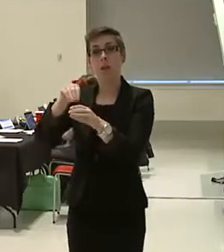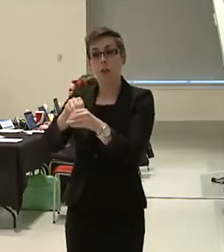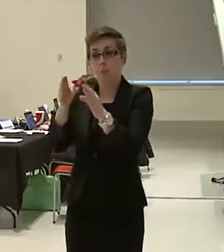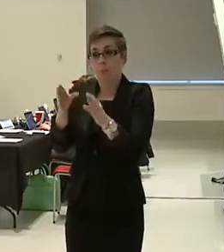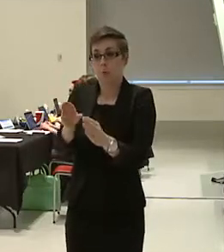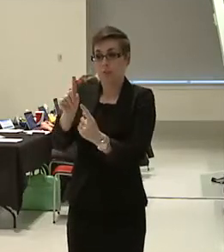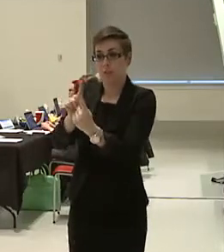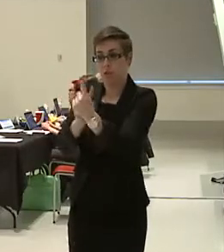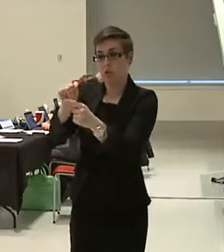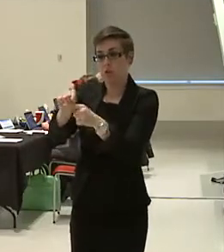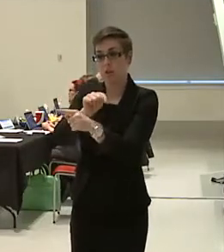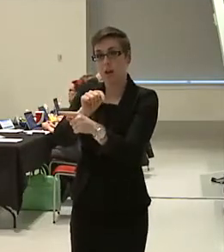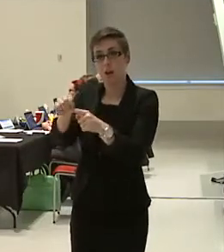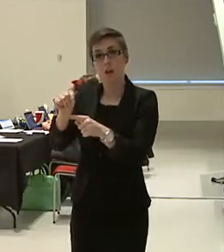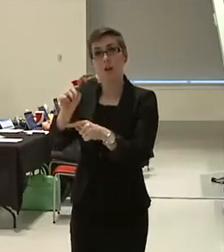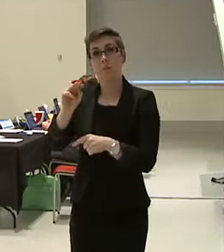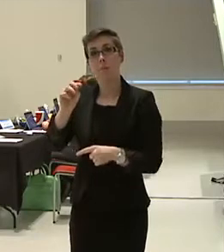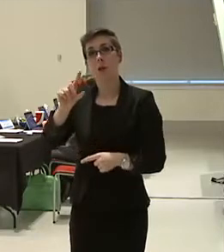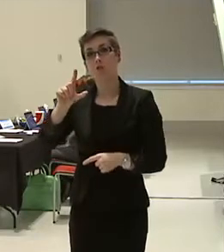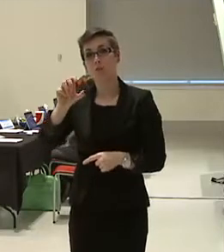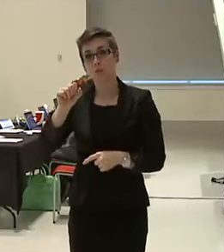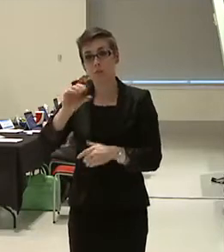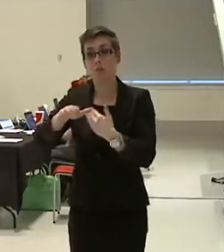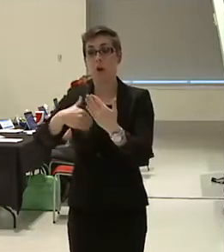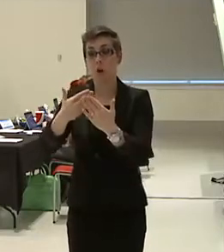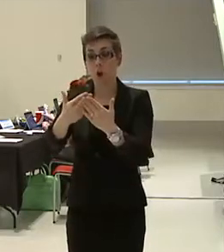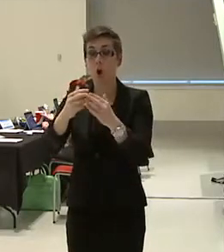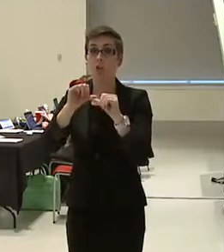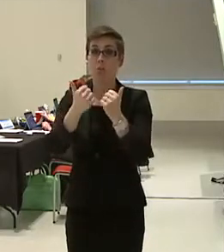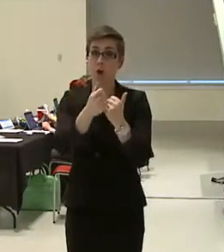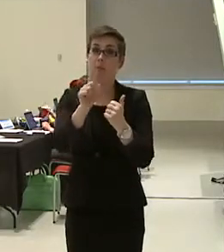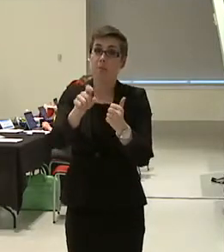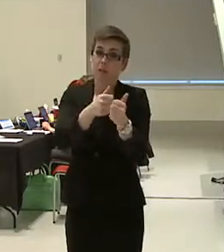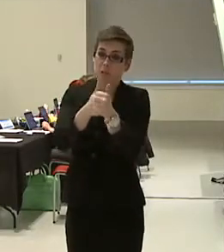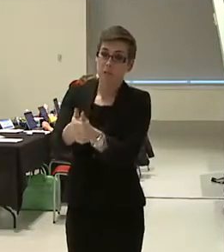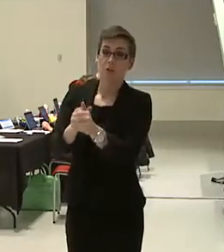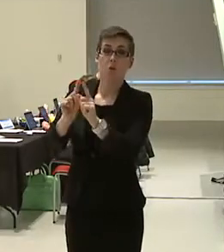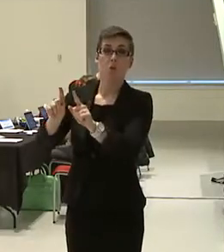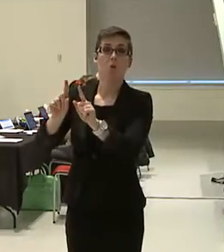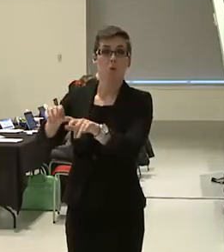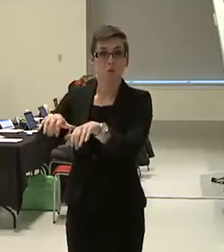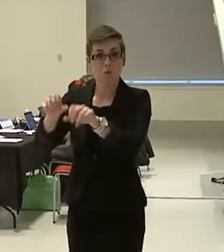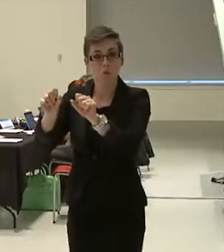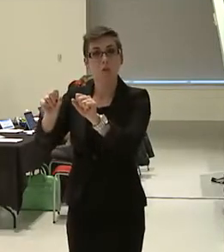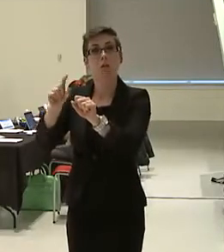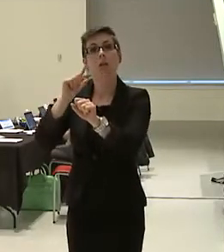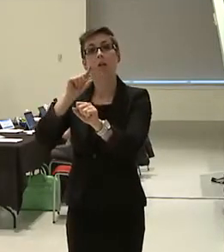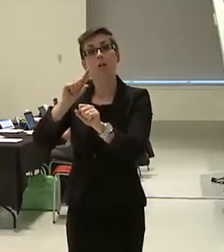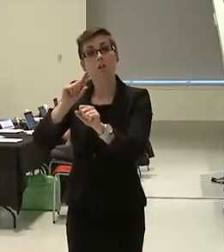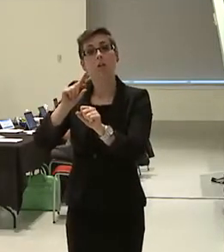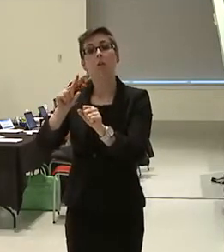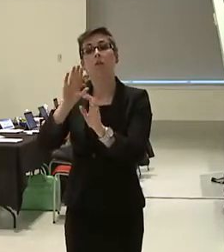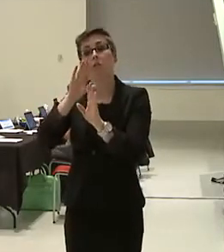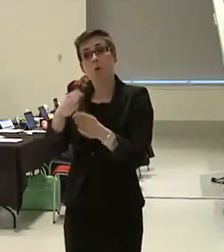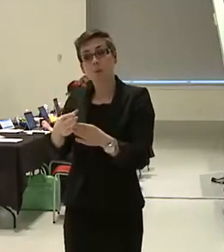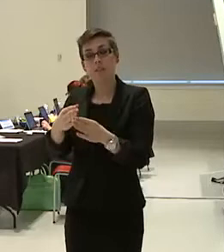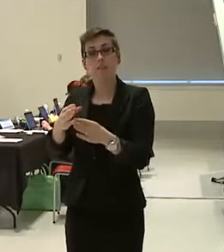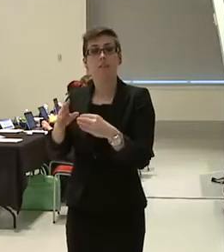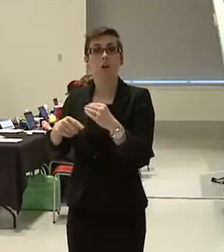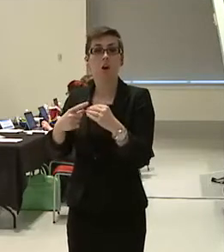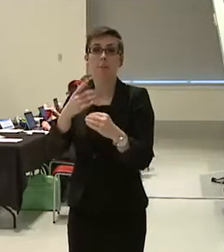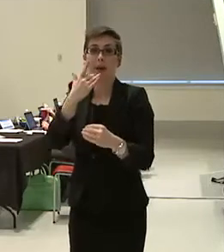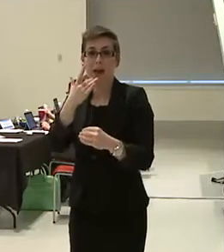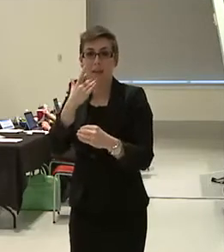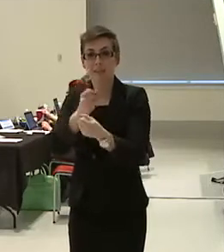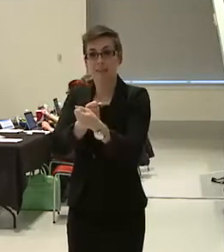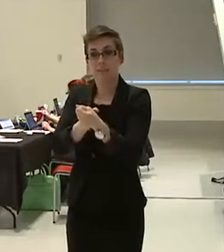whose use is mandatory by all police departments receiving federal funding, that focuses on implicit bias, both recognizing bias and accounting for